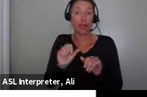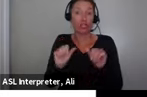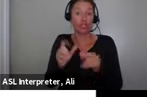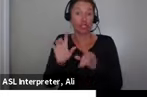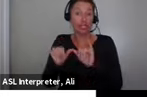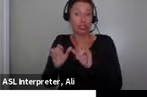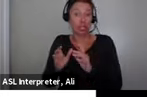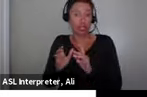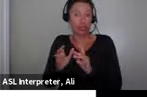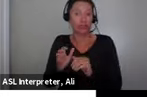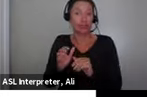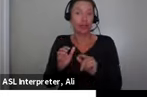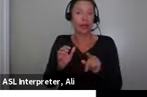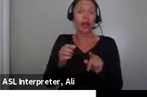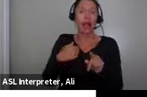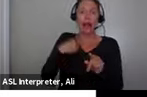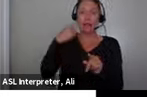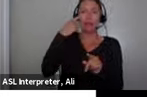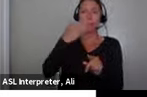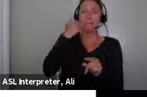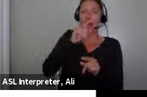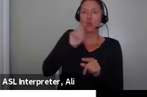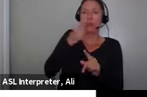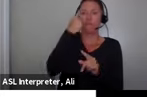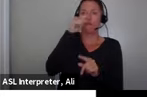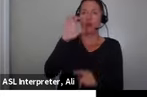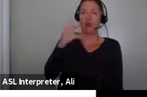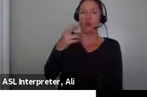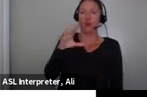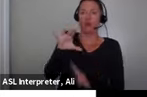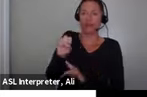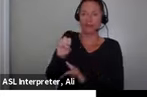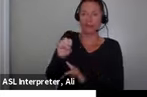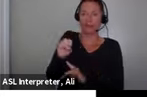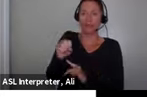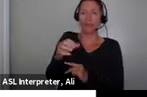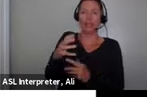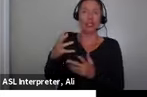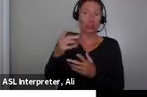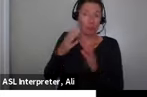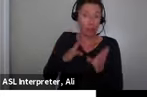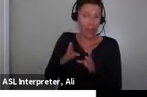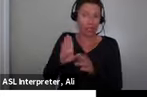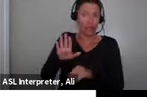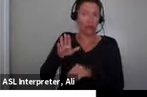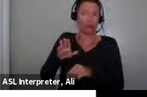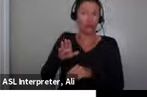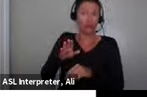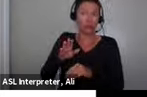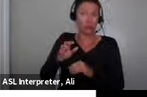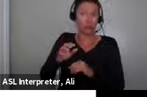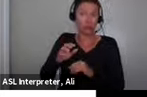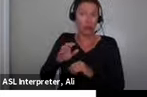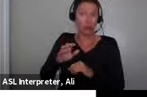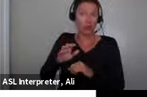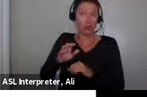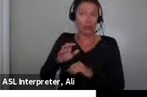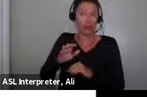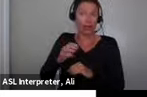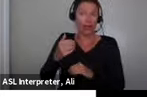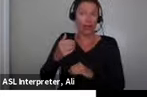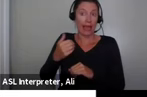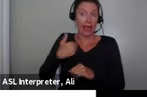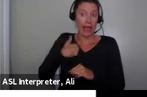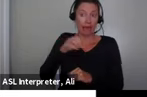I think that's really a question for Chris. Okay. Does the city have plans to put in sidewalks there? Or to require sidewalks